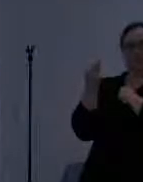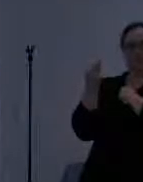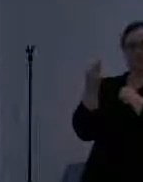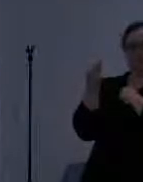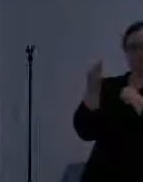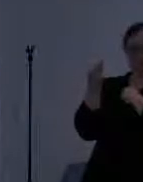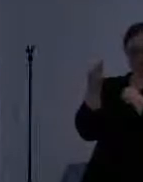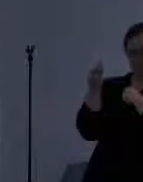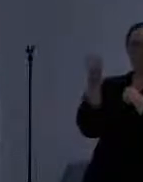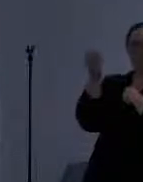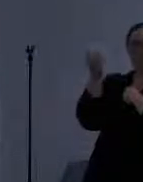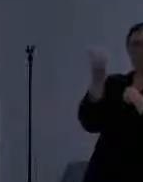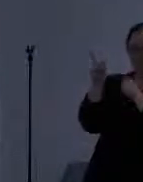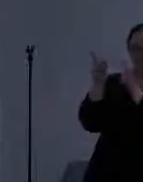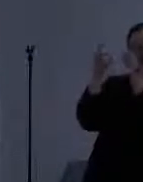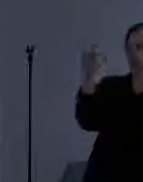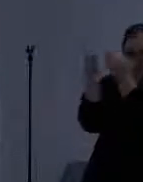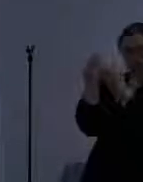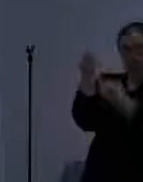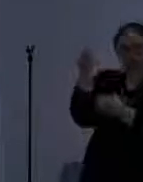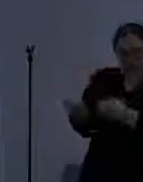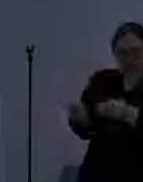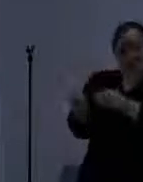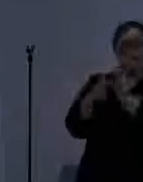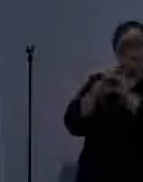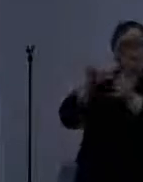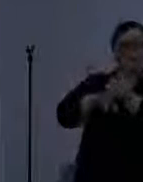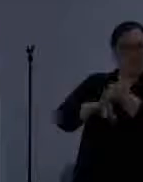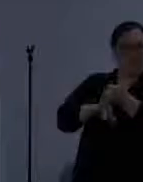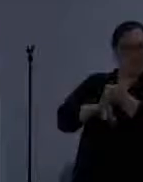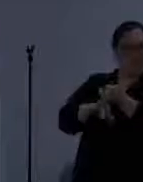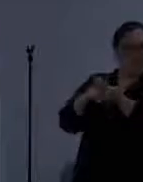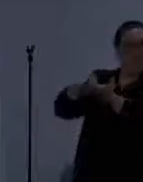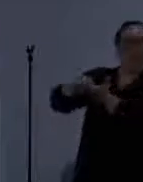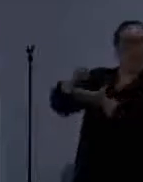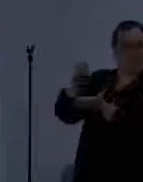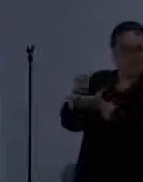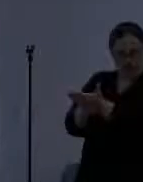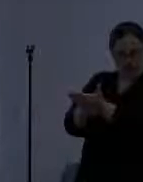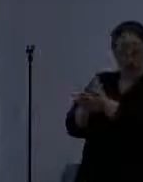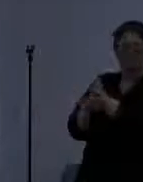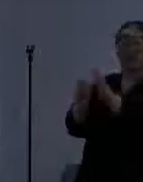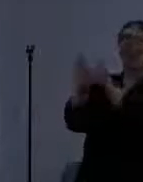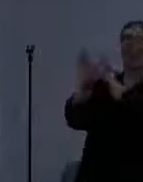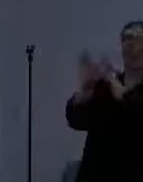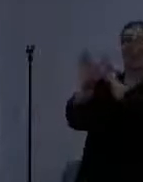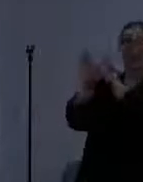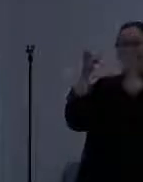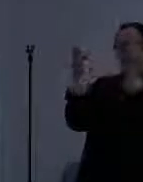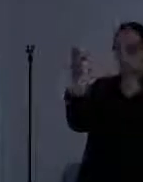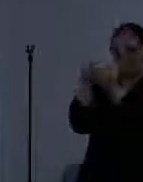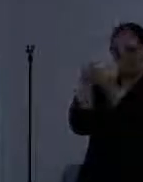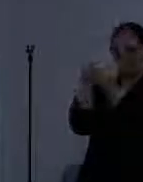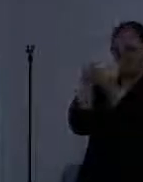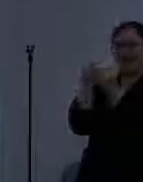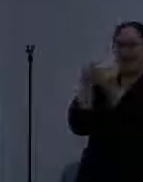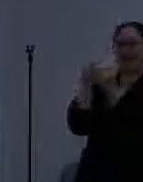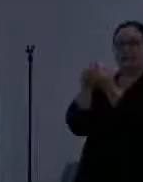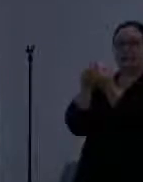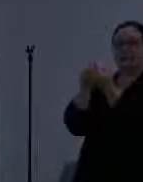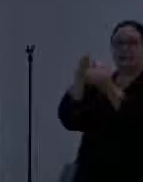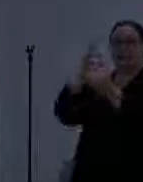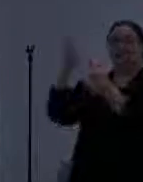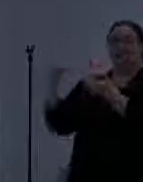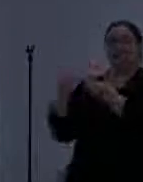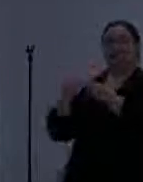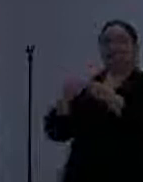contract, for want of a better word, and their agency doesn't give them the